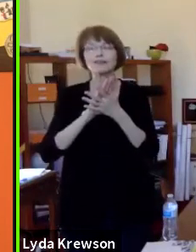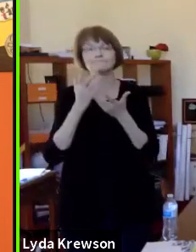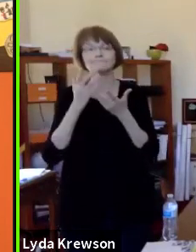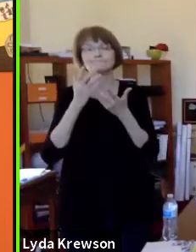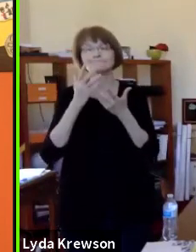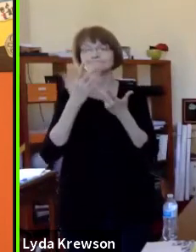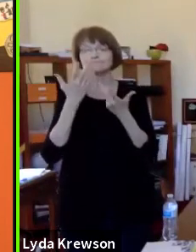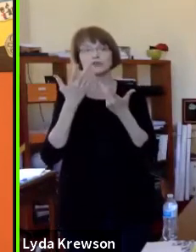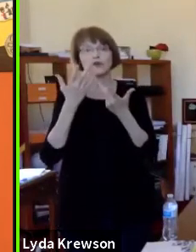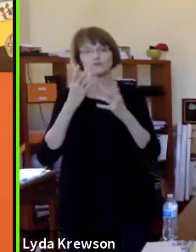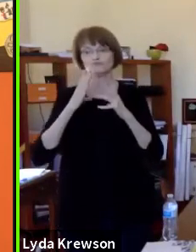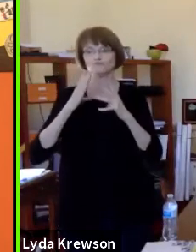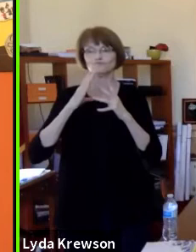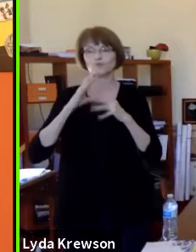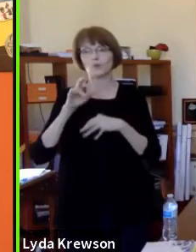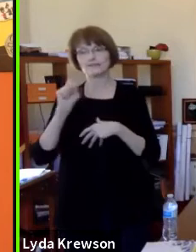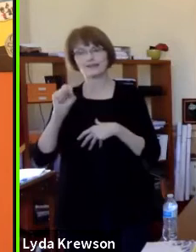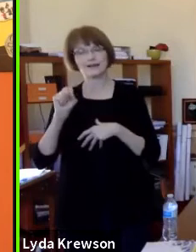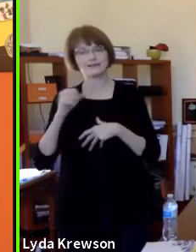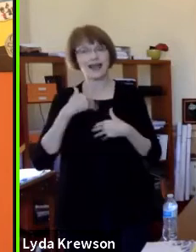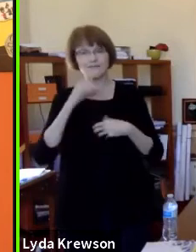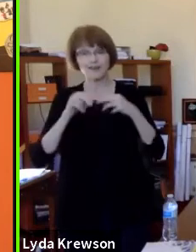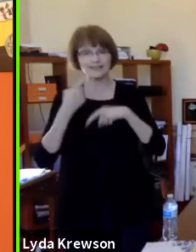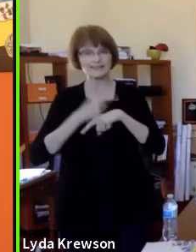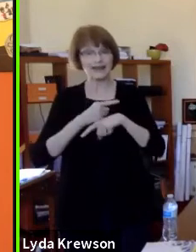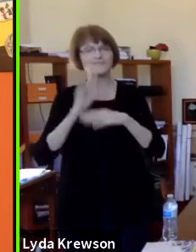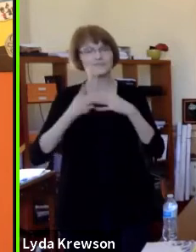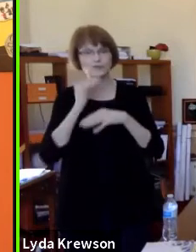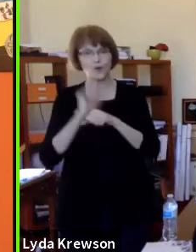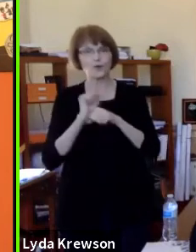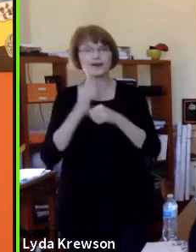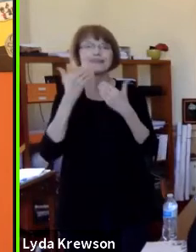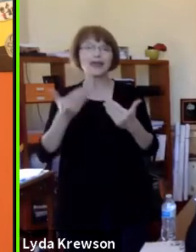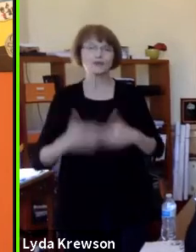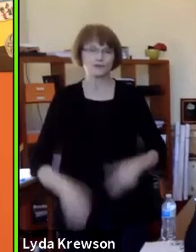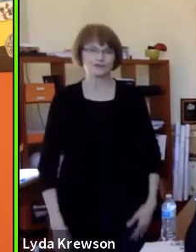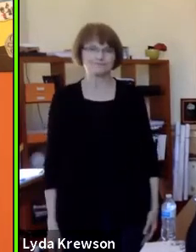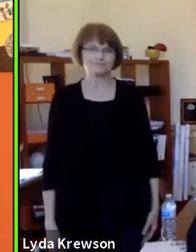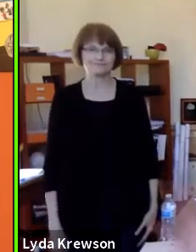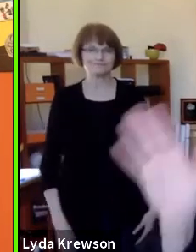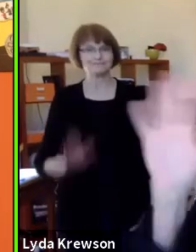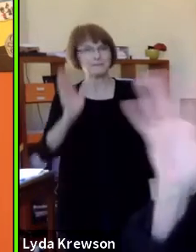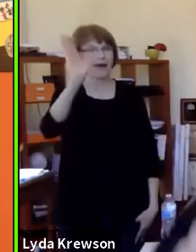have a fun day and do your homework. Thanks all. Bye.